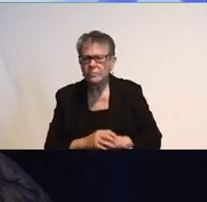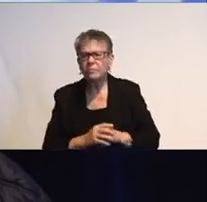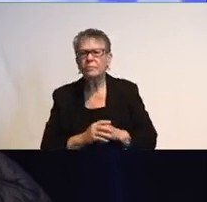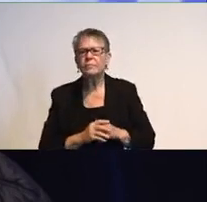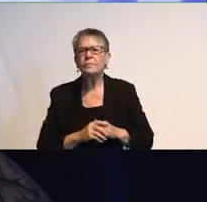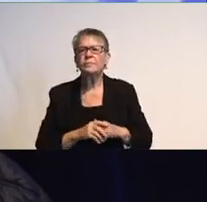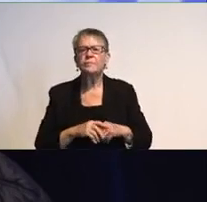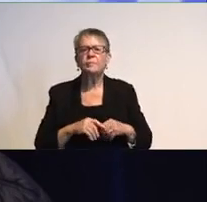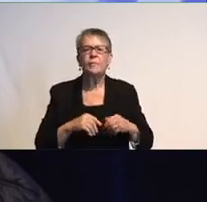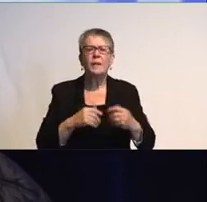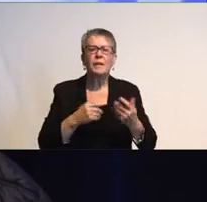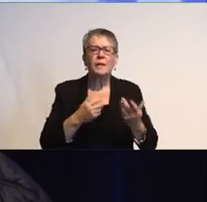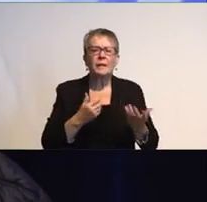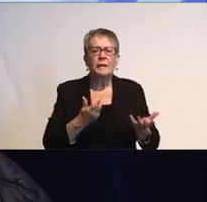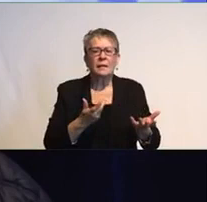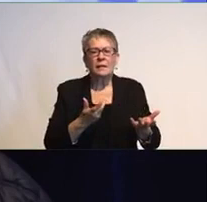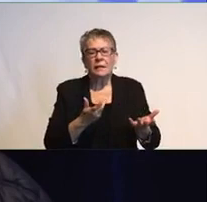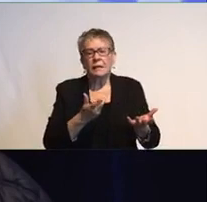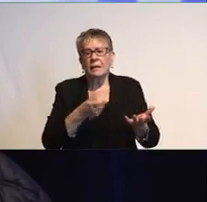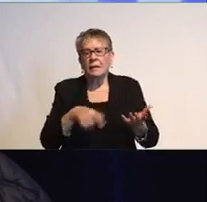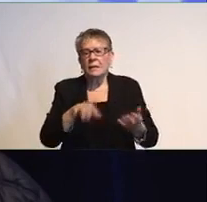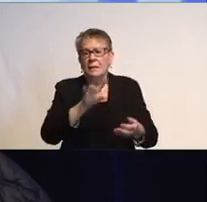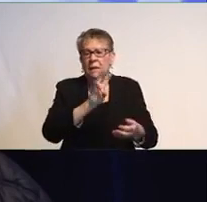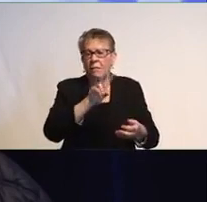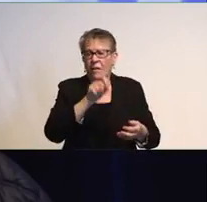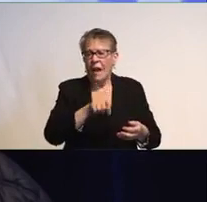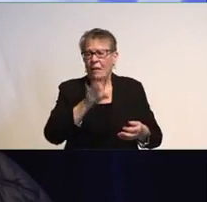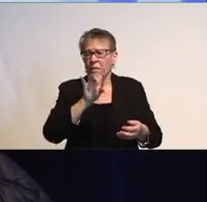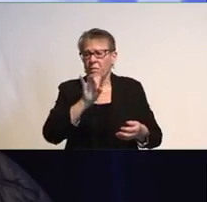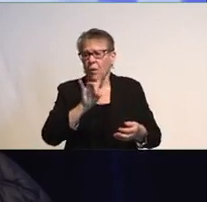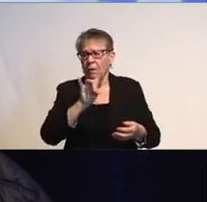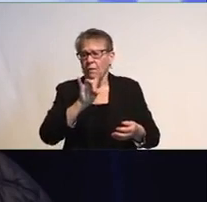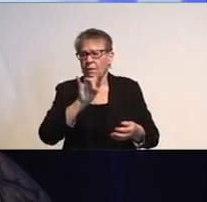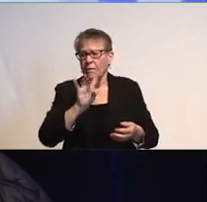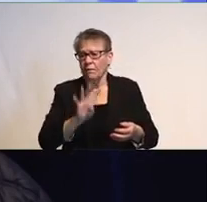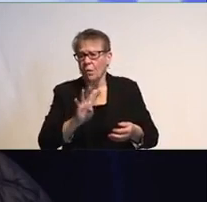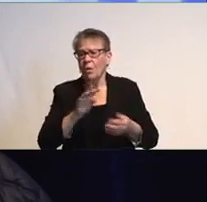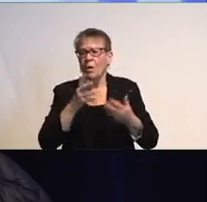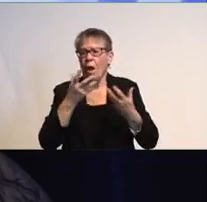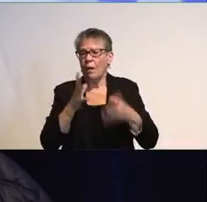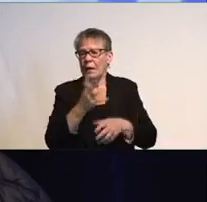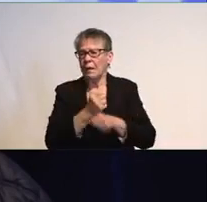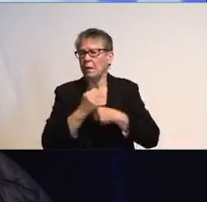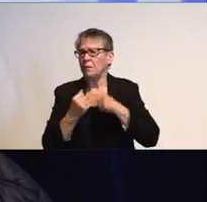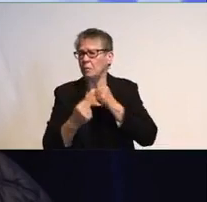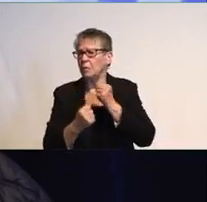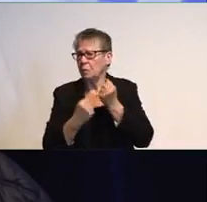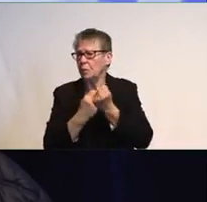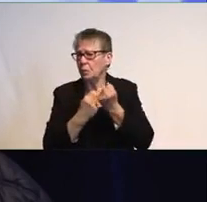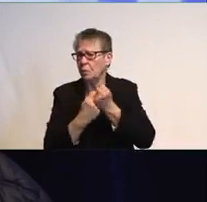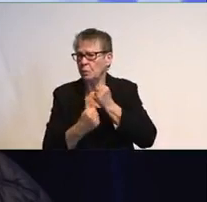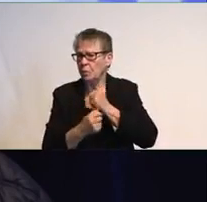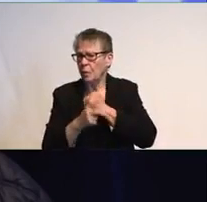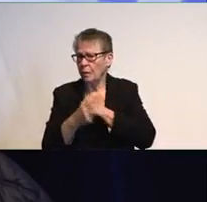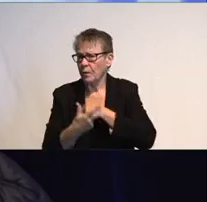78.4% of vaccinated residents have received boosters, and